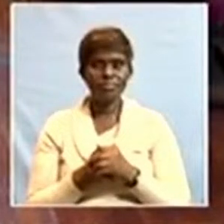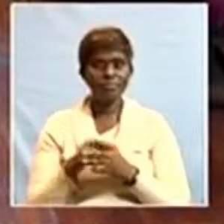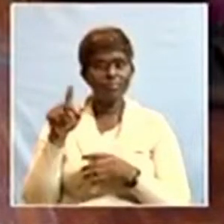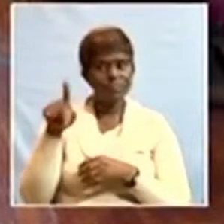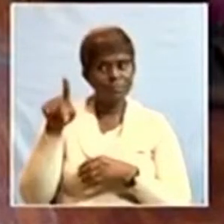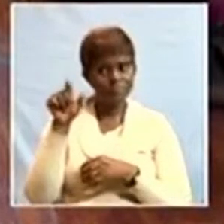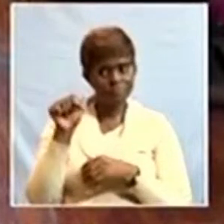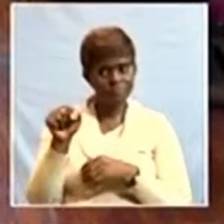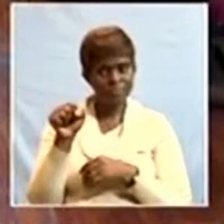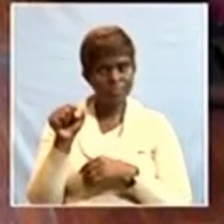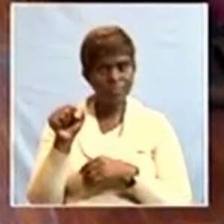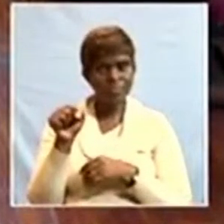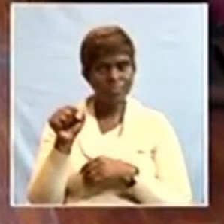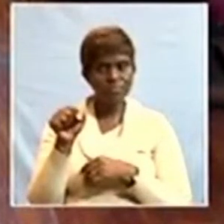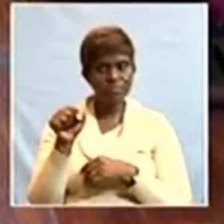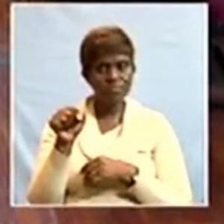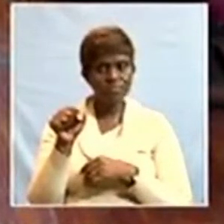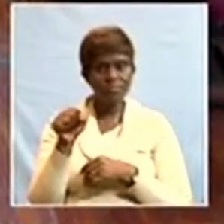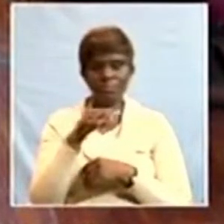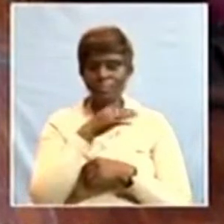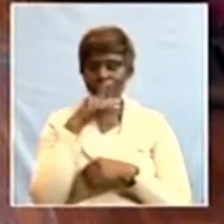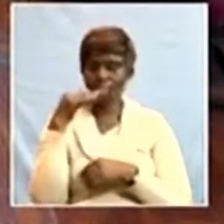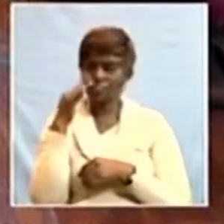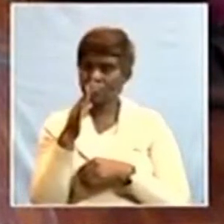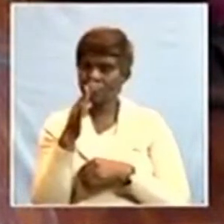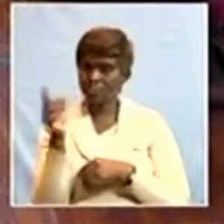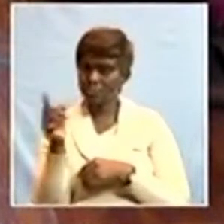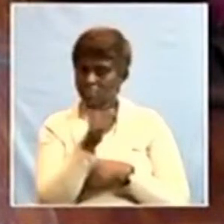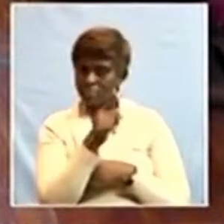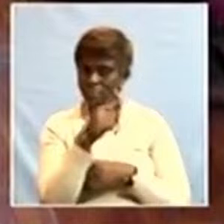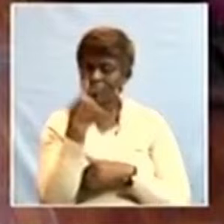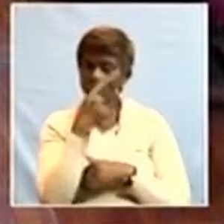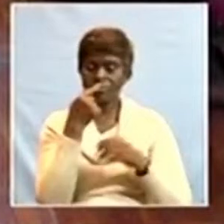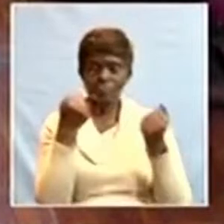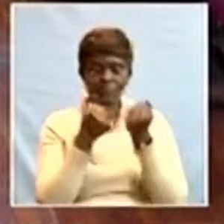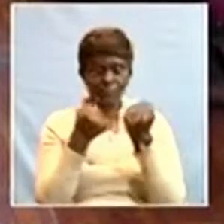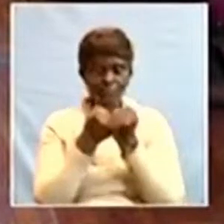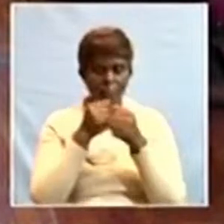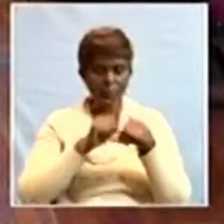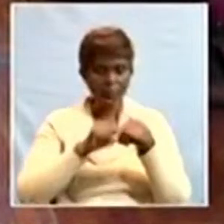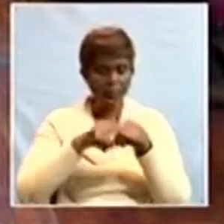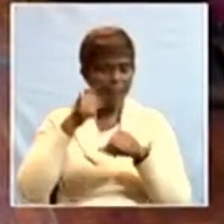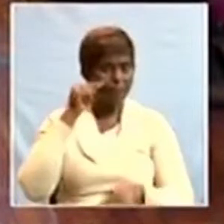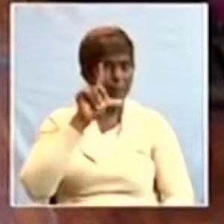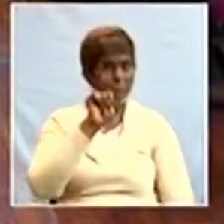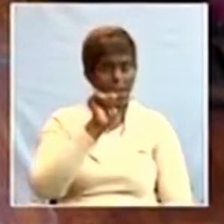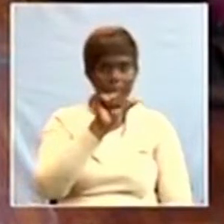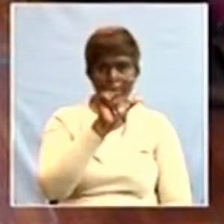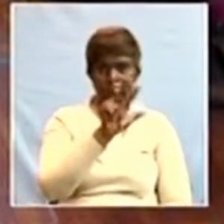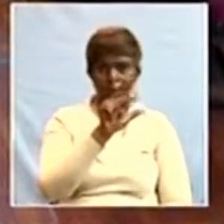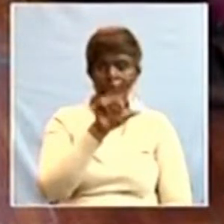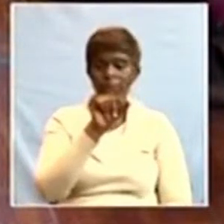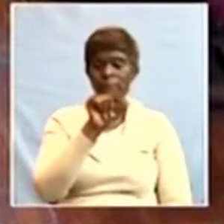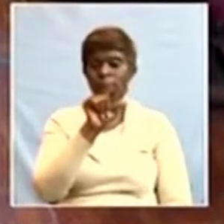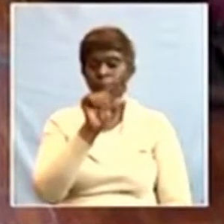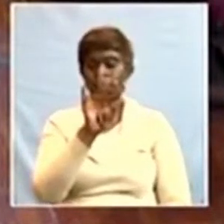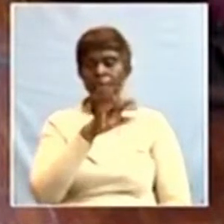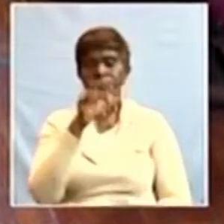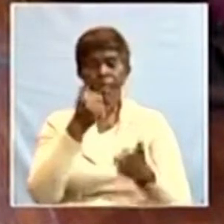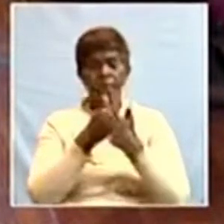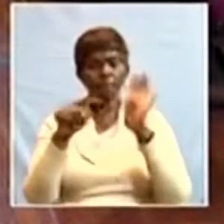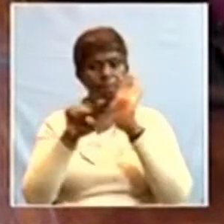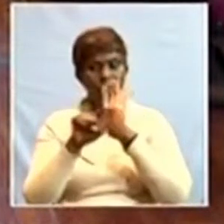Controlling officer, farmers that were supported during the 2023-2024 season were